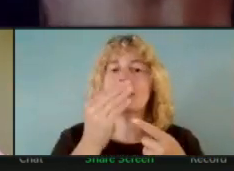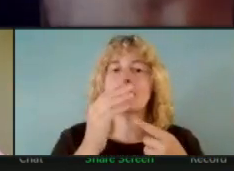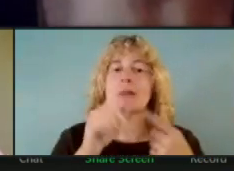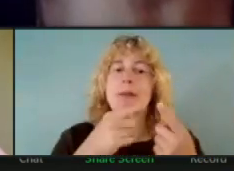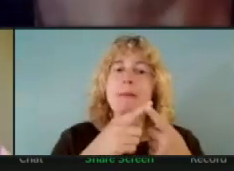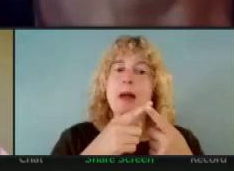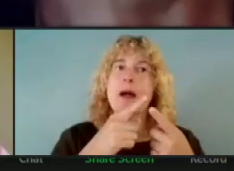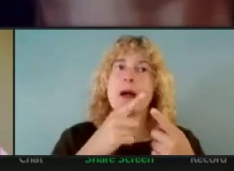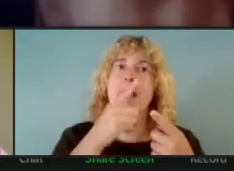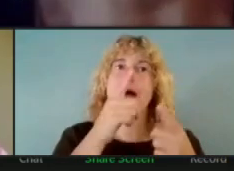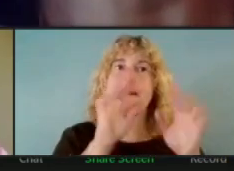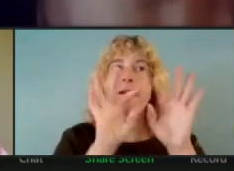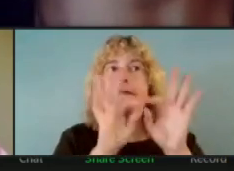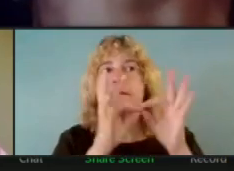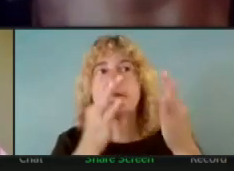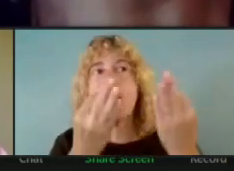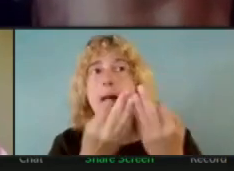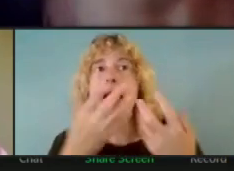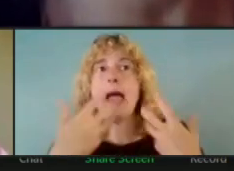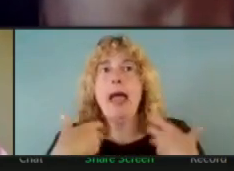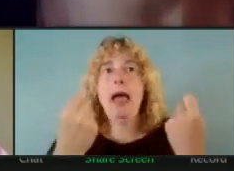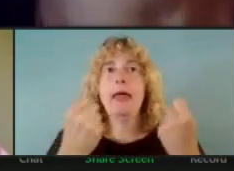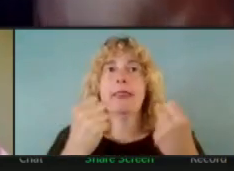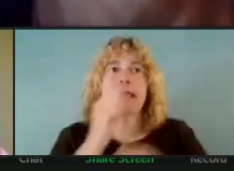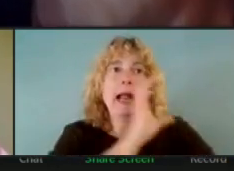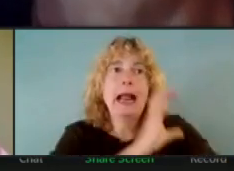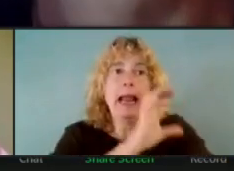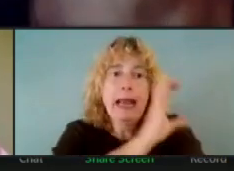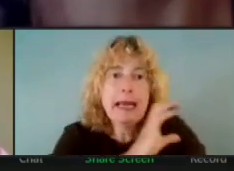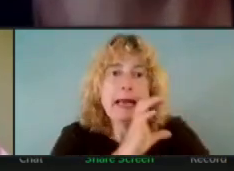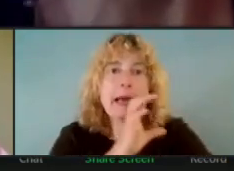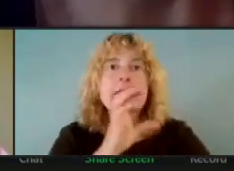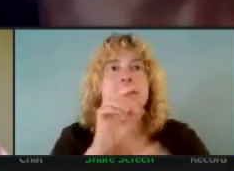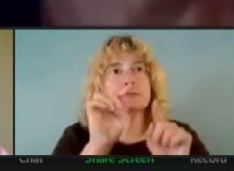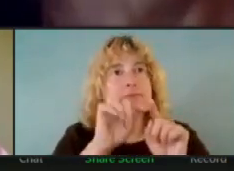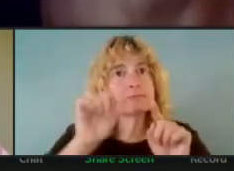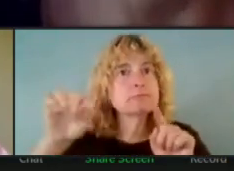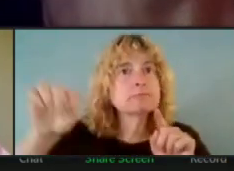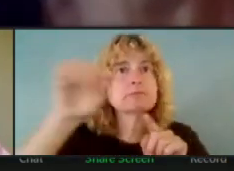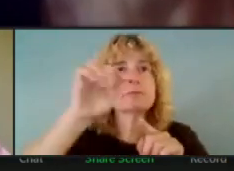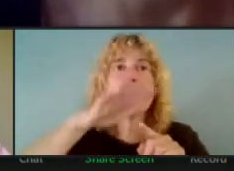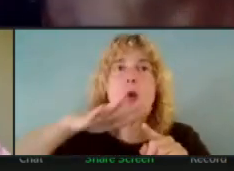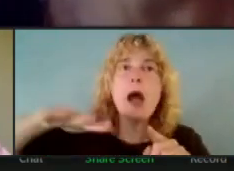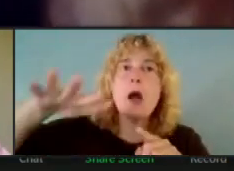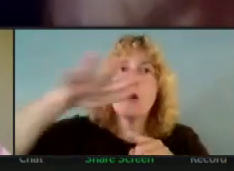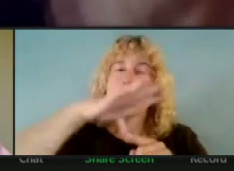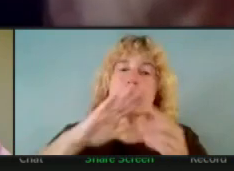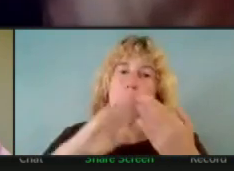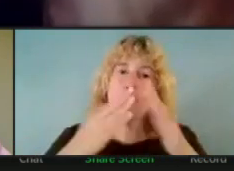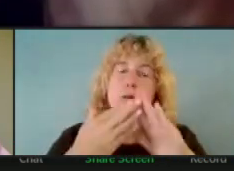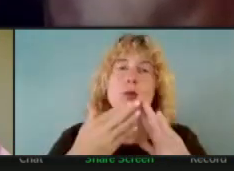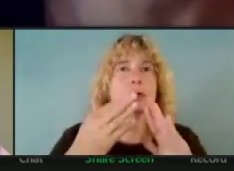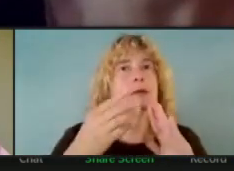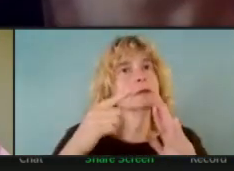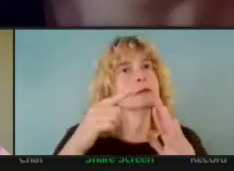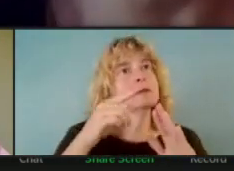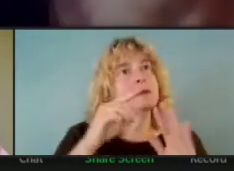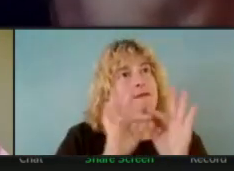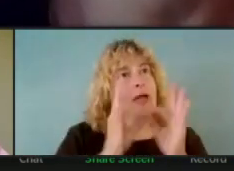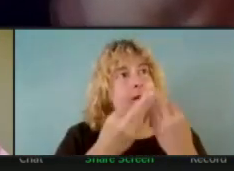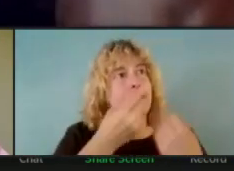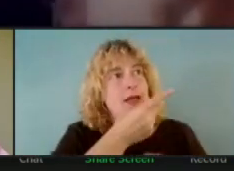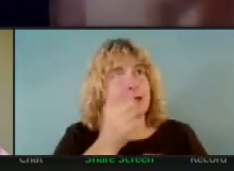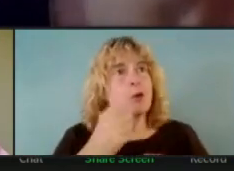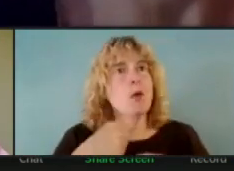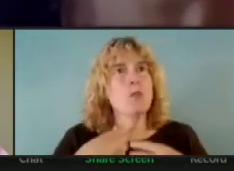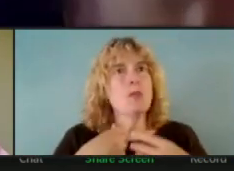health clinics that are around our community. Family, we have fought hard for community